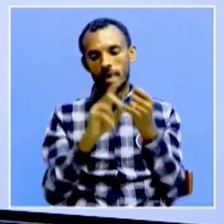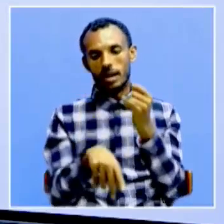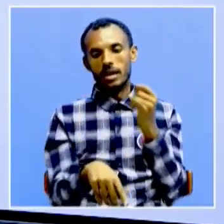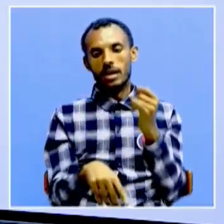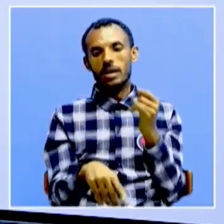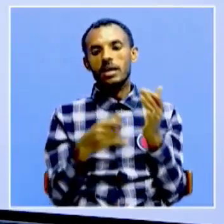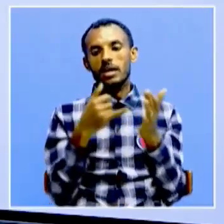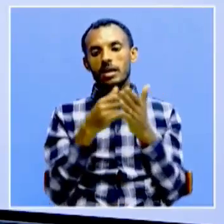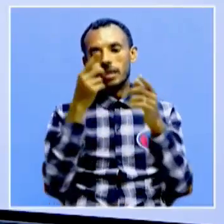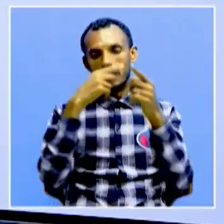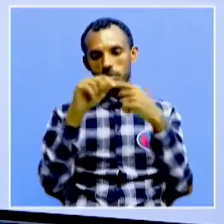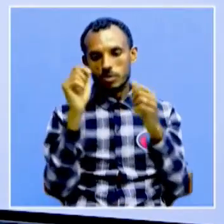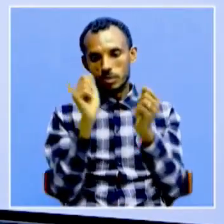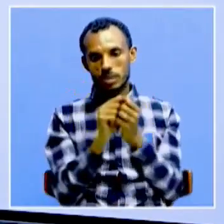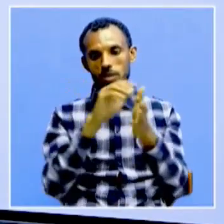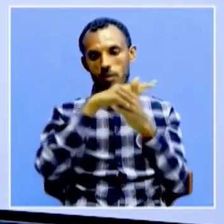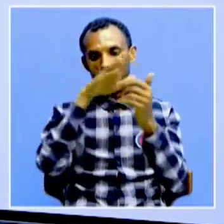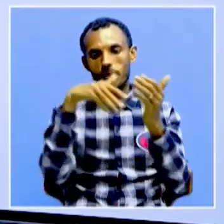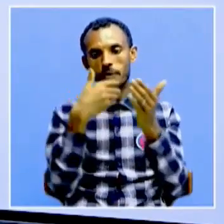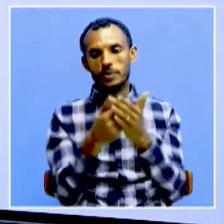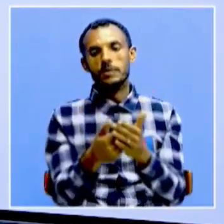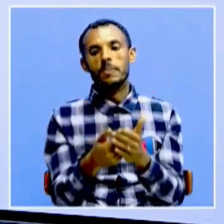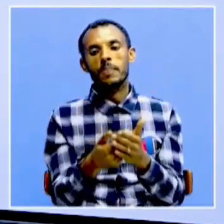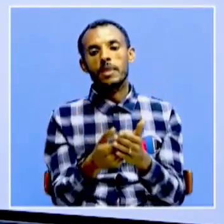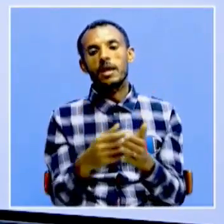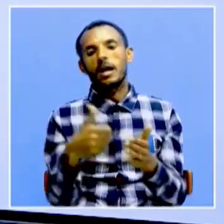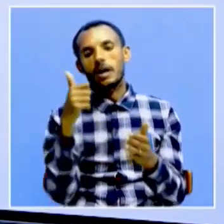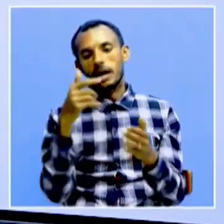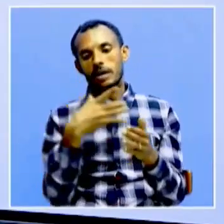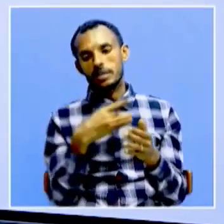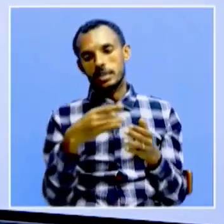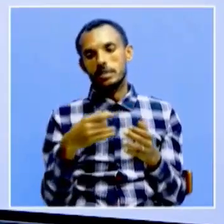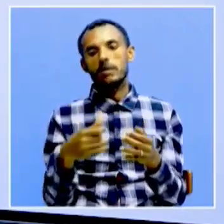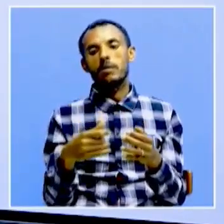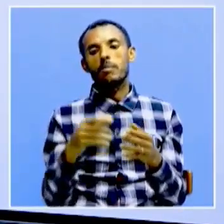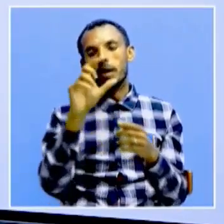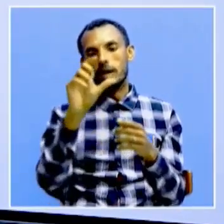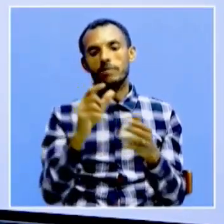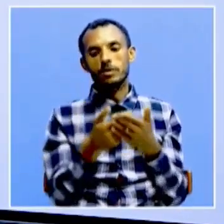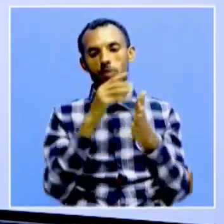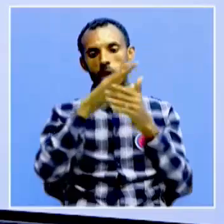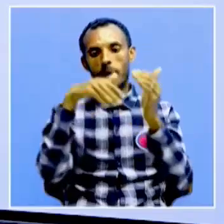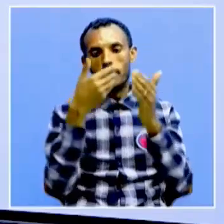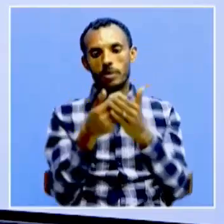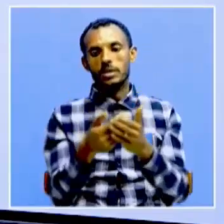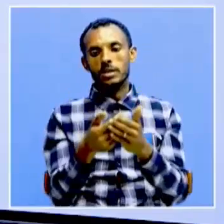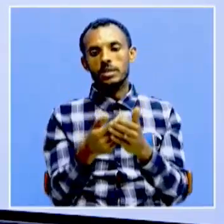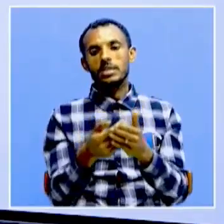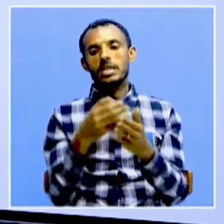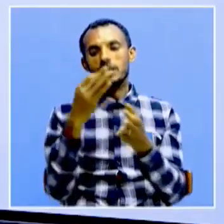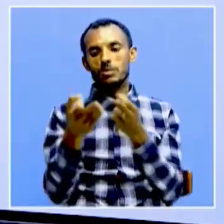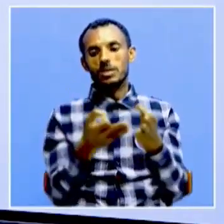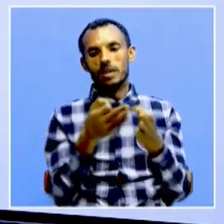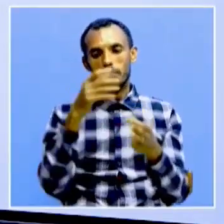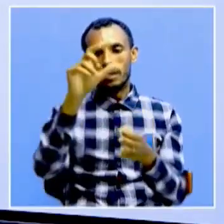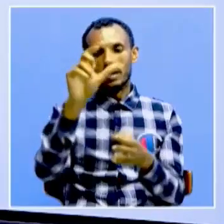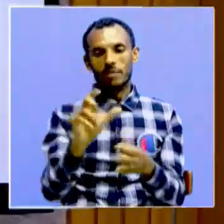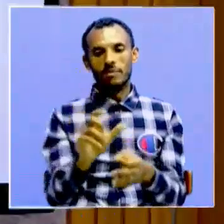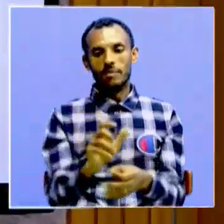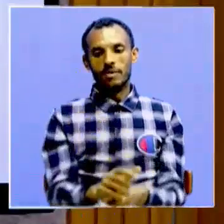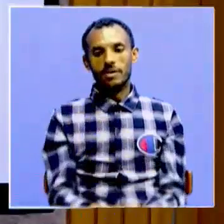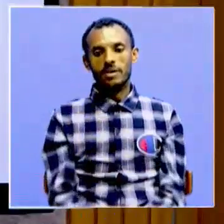needs to come up what? With a conclusion, just like the other paragraphs. This is all about expository